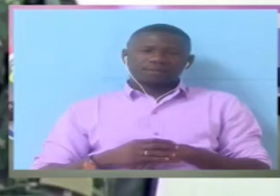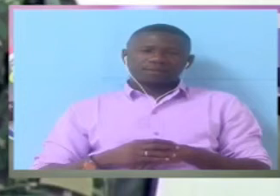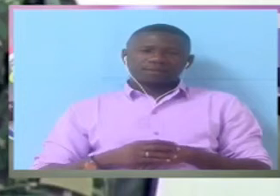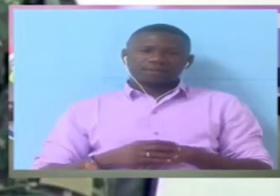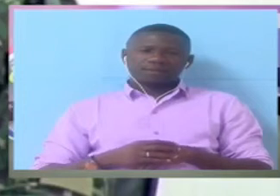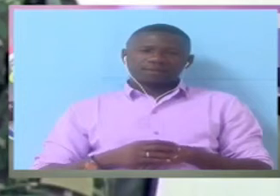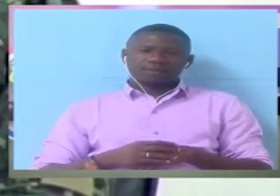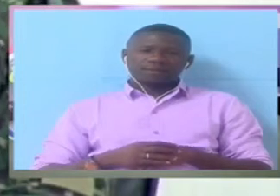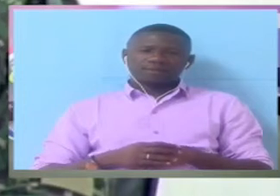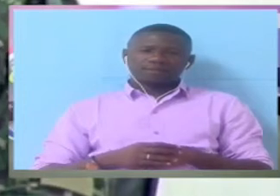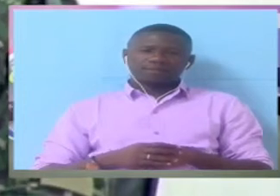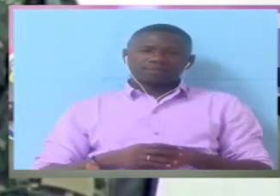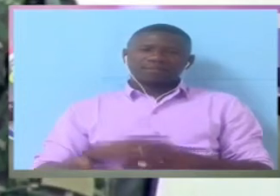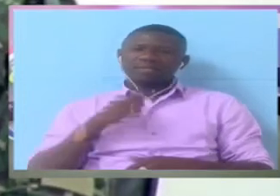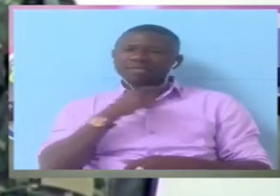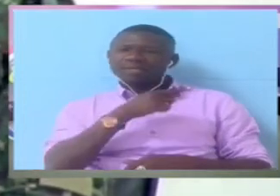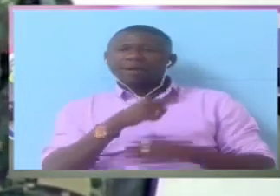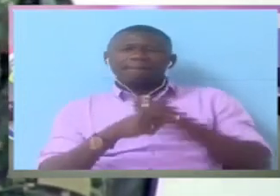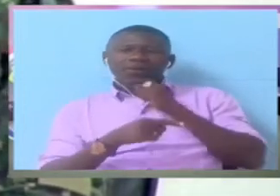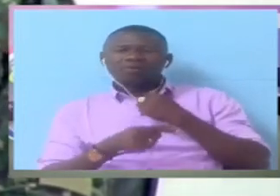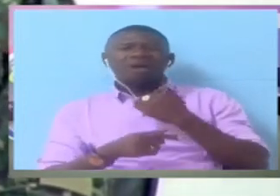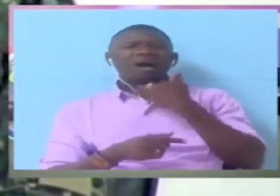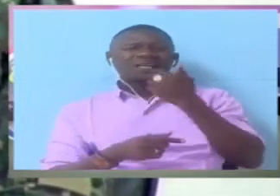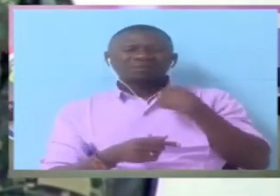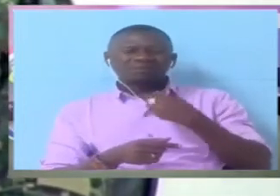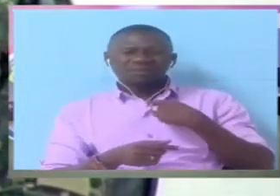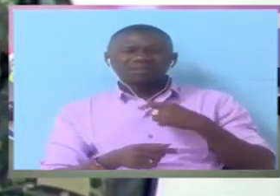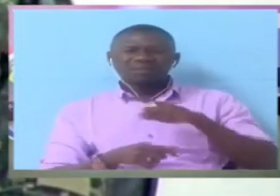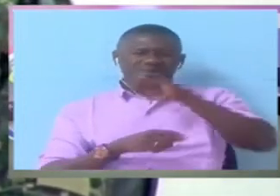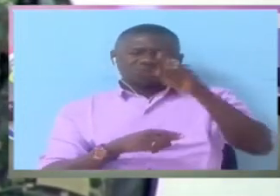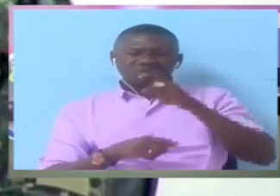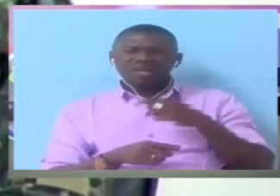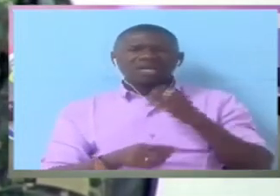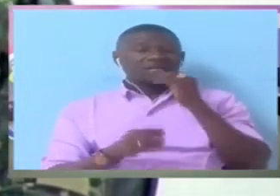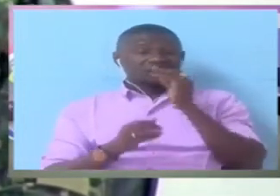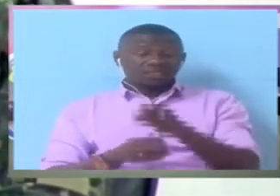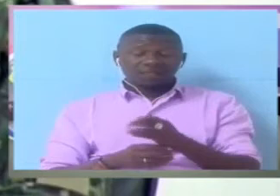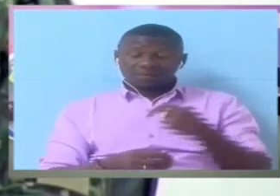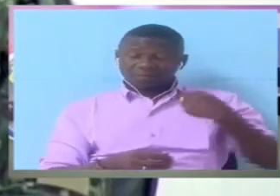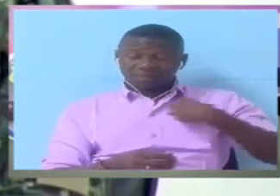part of the coup and that I'm the ringleader. I told him that